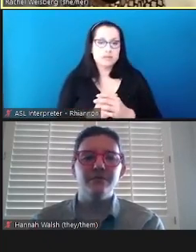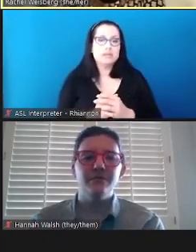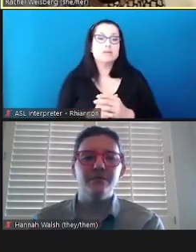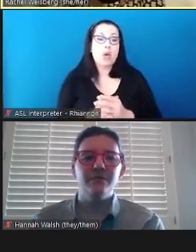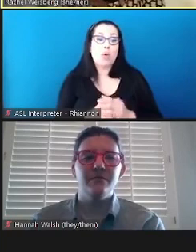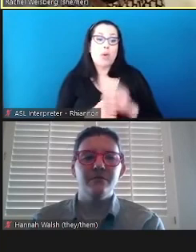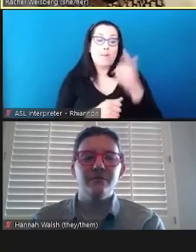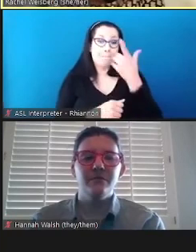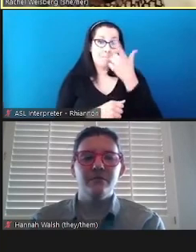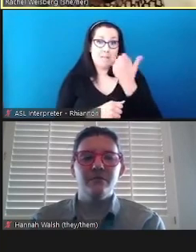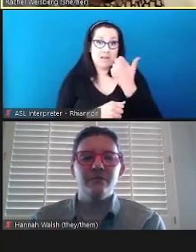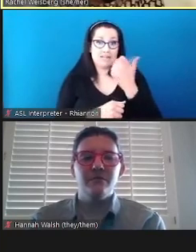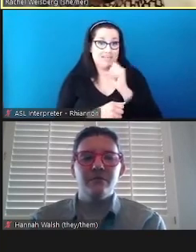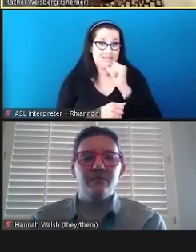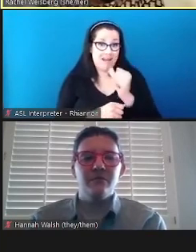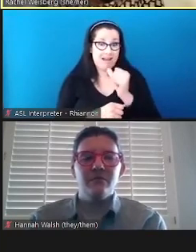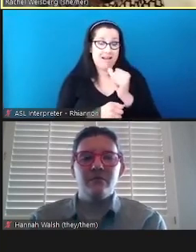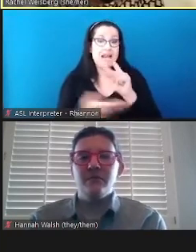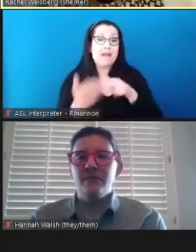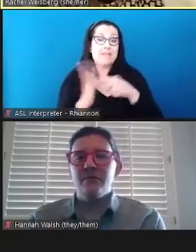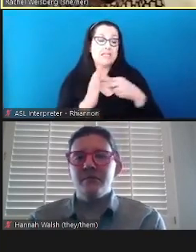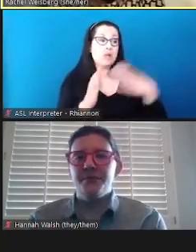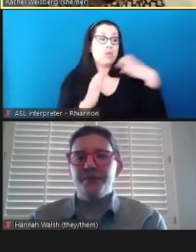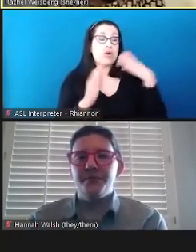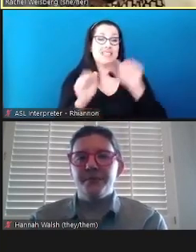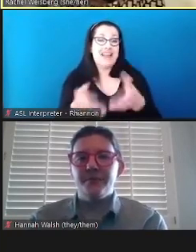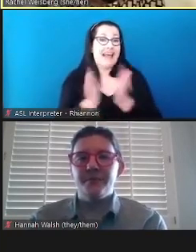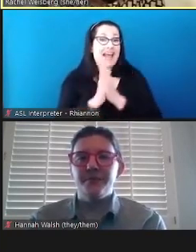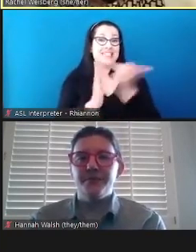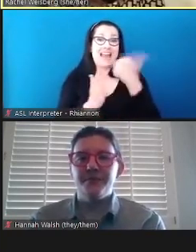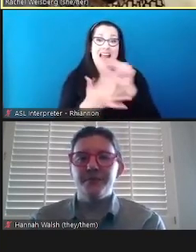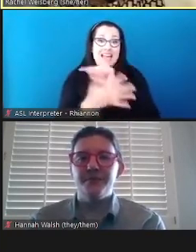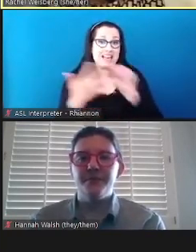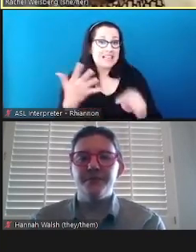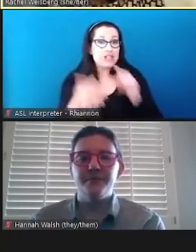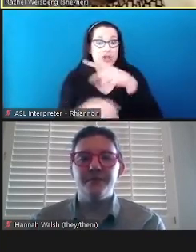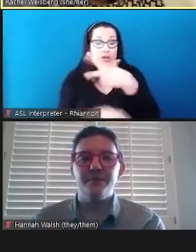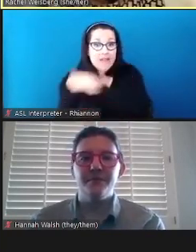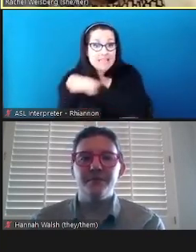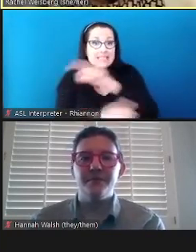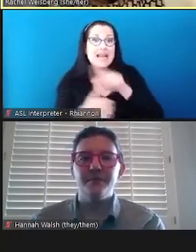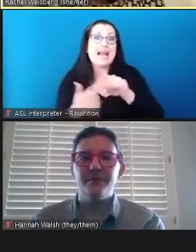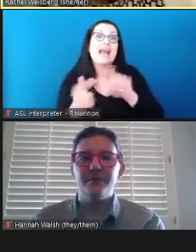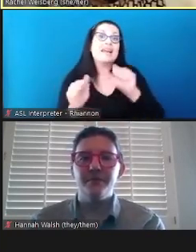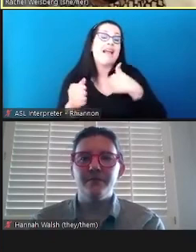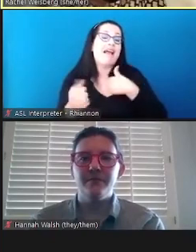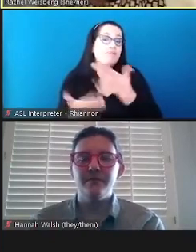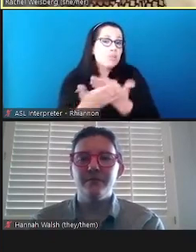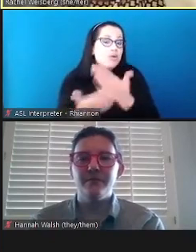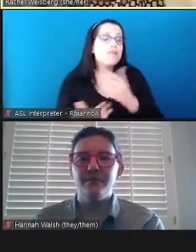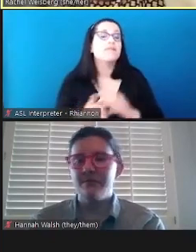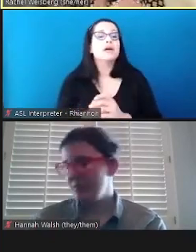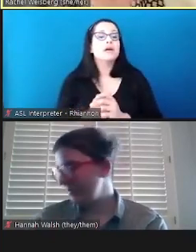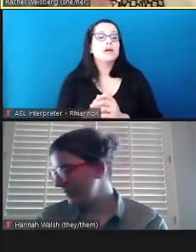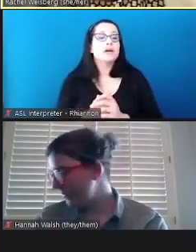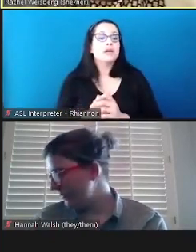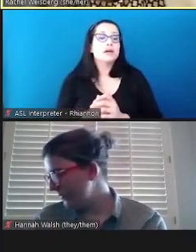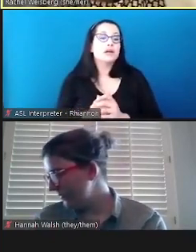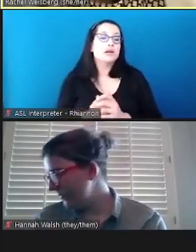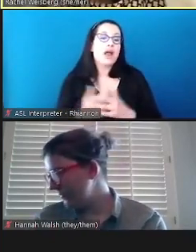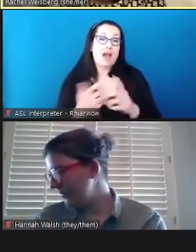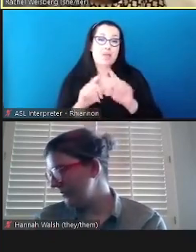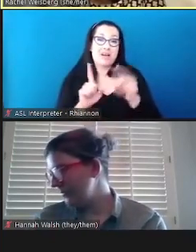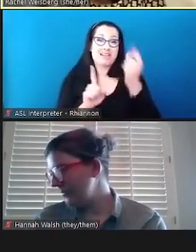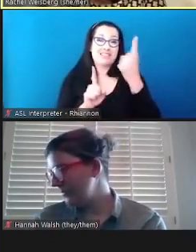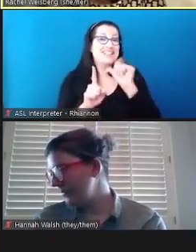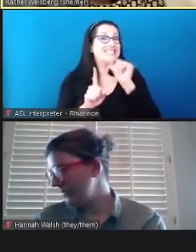employers are able to ask any of these questions about, are you vaccinated? Can I have proof of vaccination, without having it be